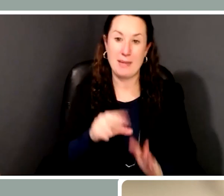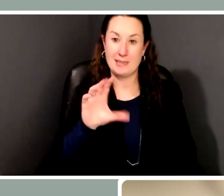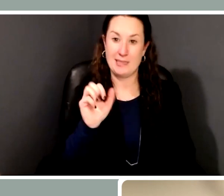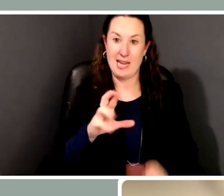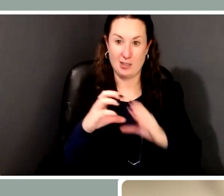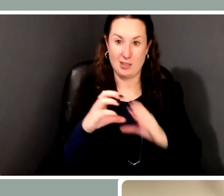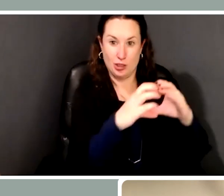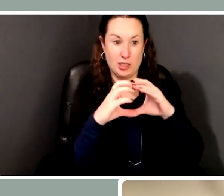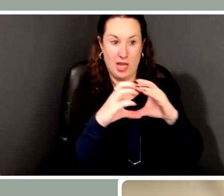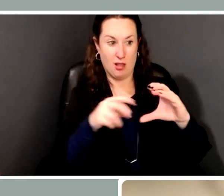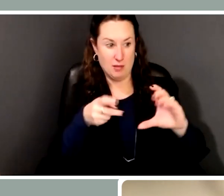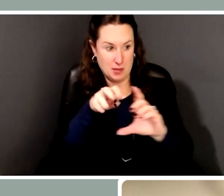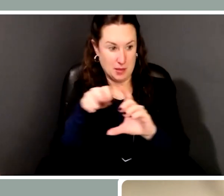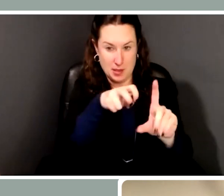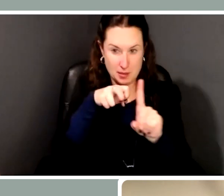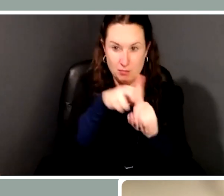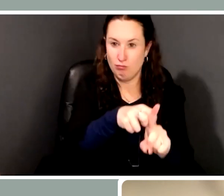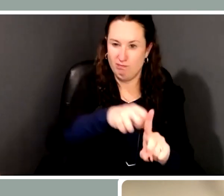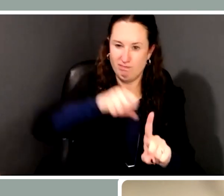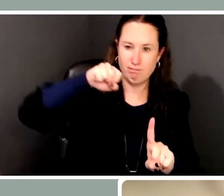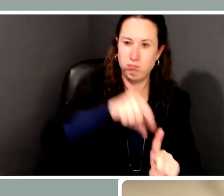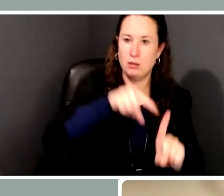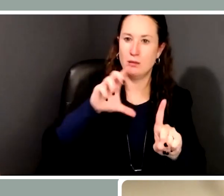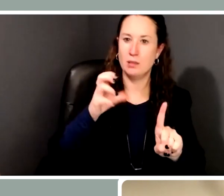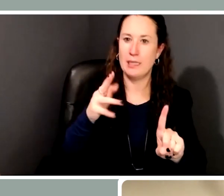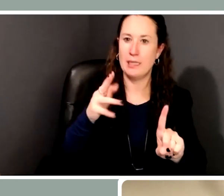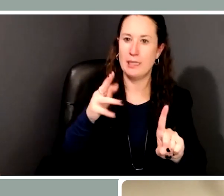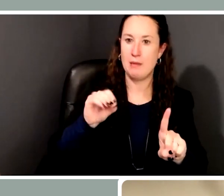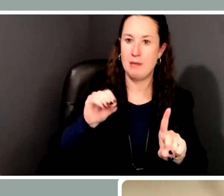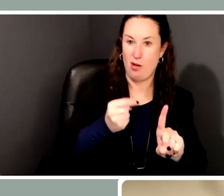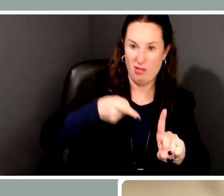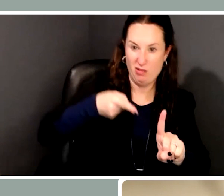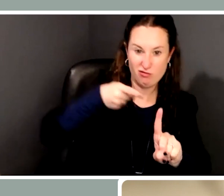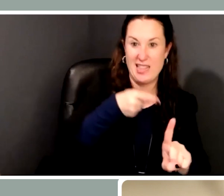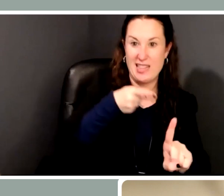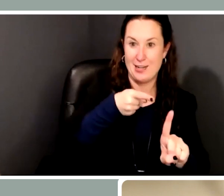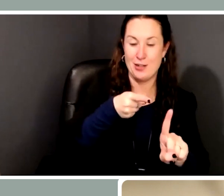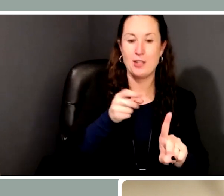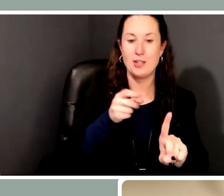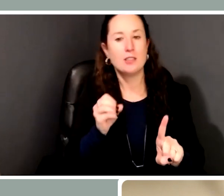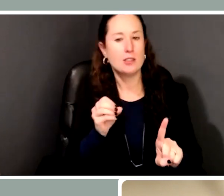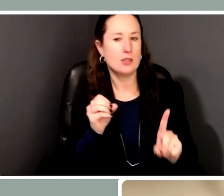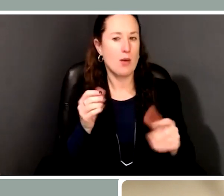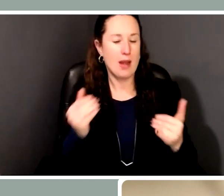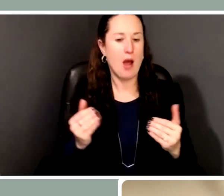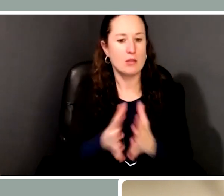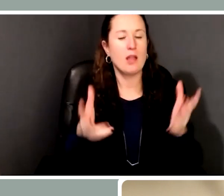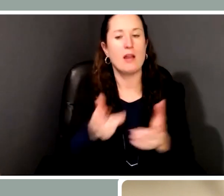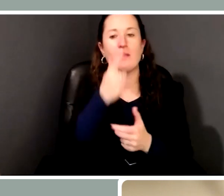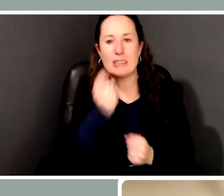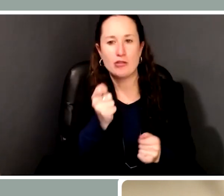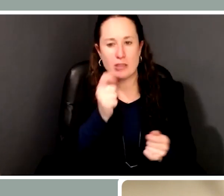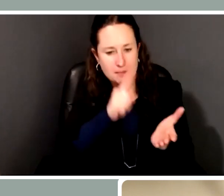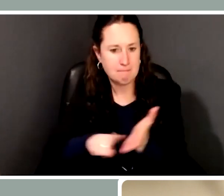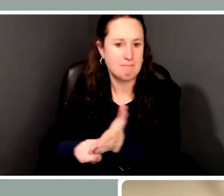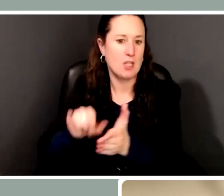internalized in the cancer cell and releases the chemotherapy there. So there is a lot of interest in these antibody drug conjugates and